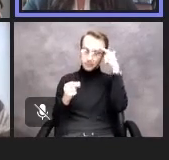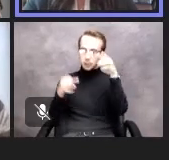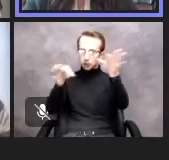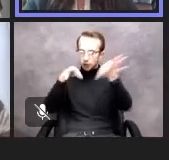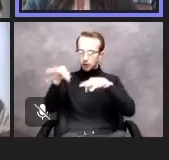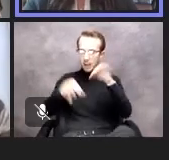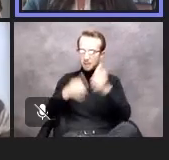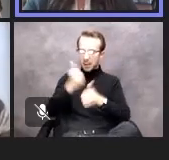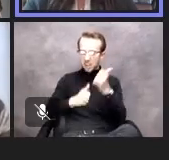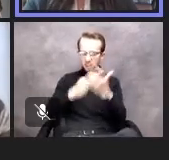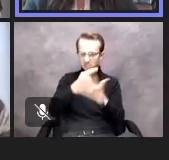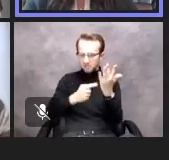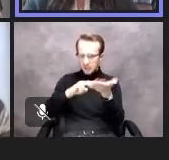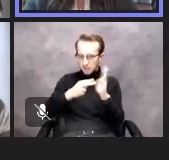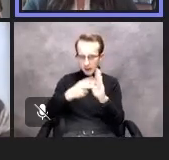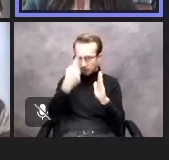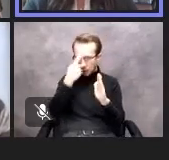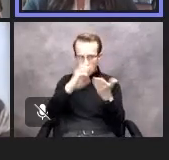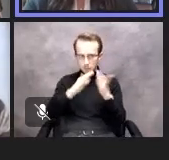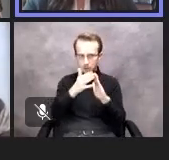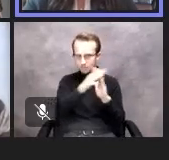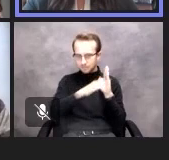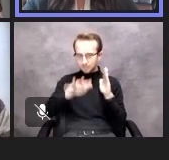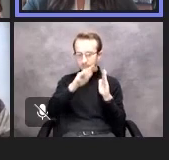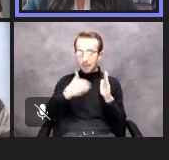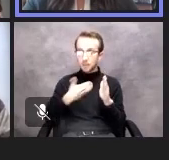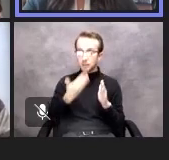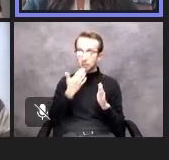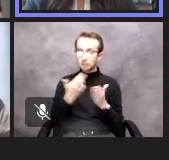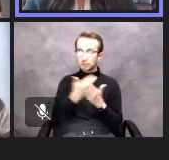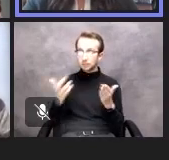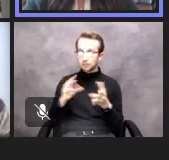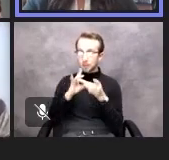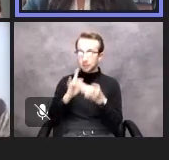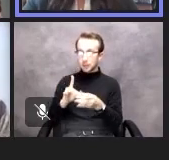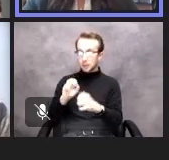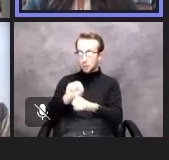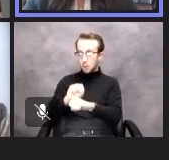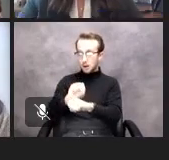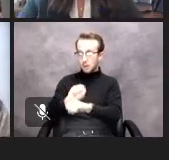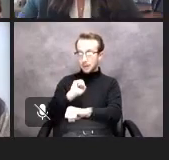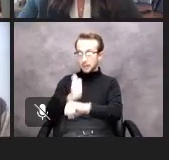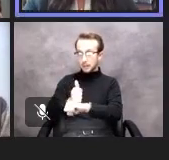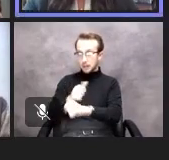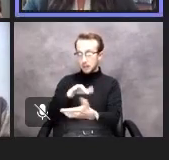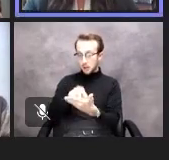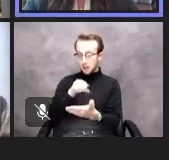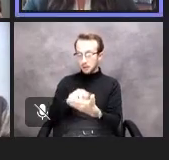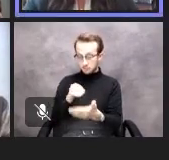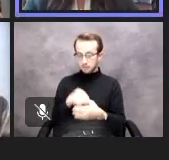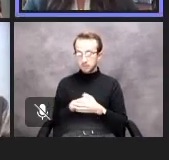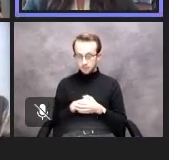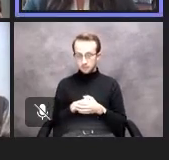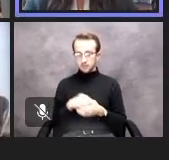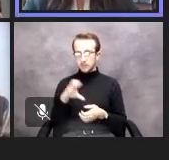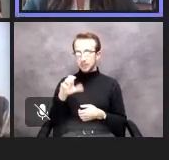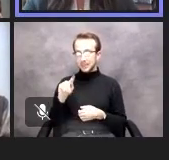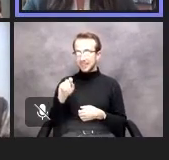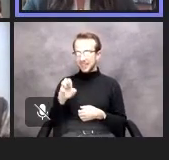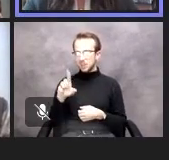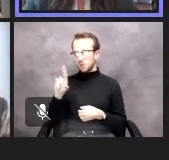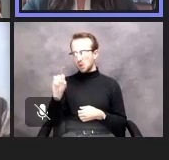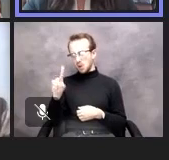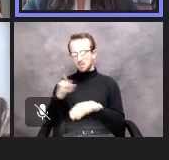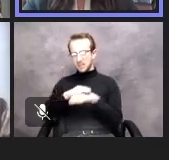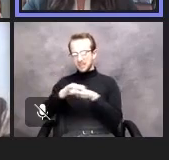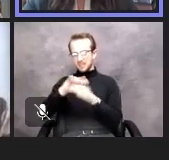community. There's also a great resource about work-based learning, and CTE 101 basically is